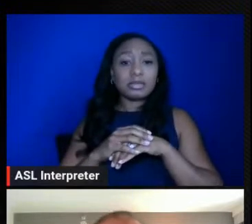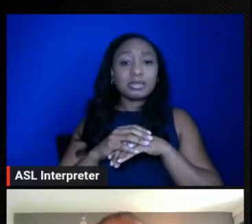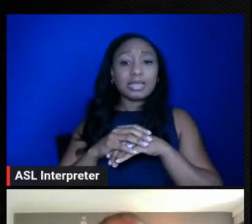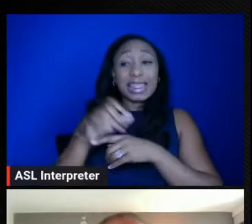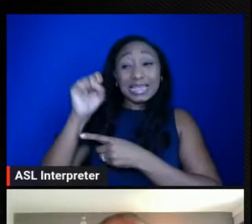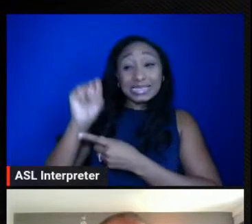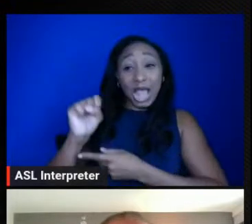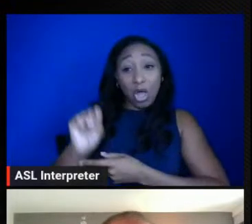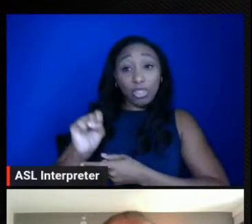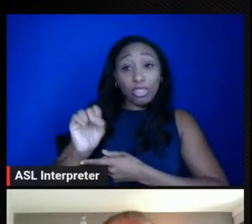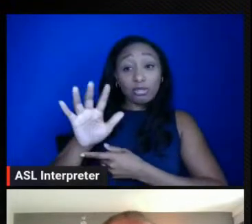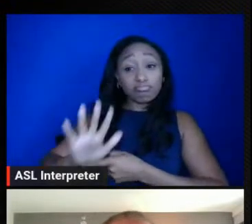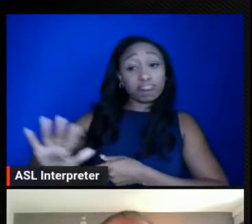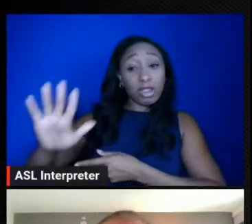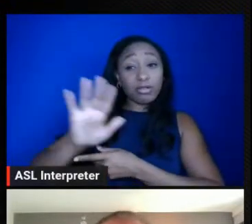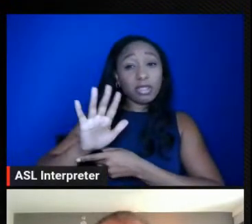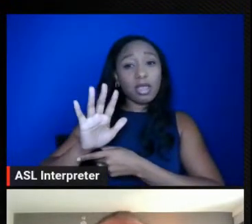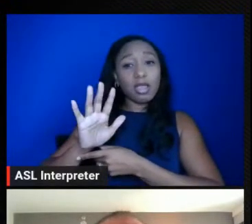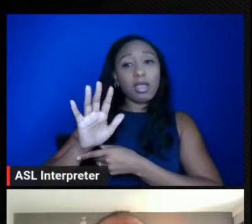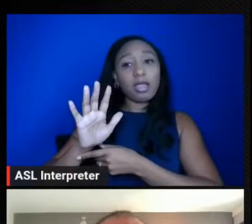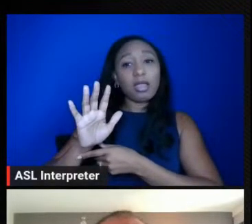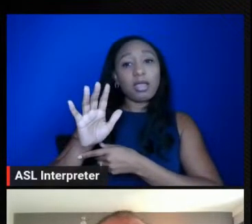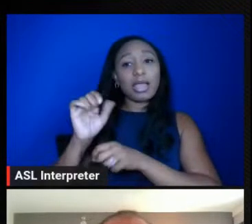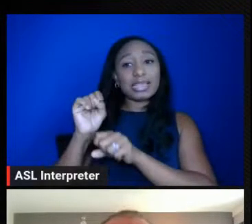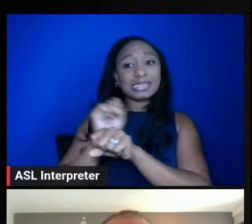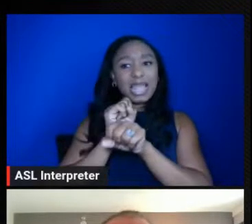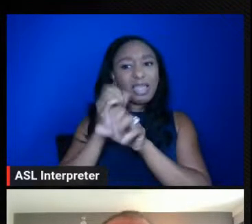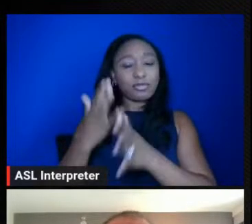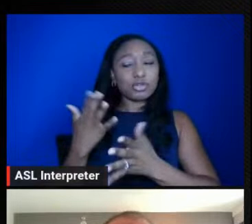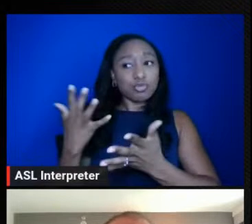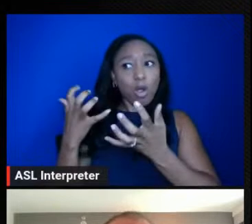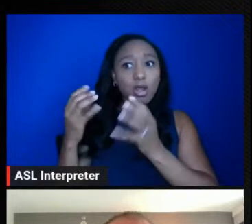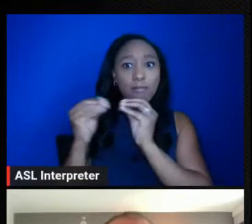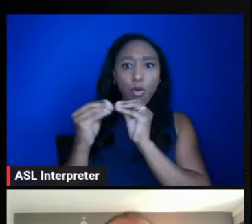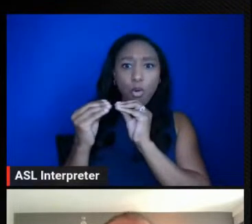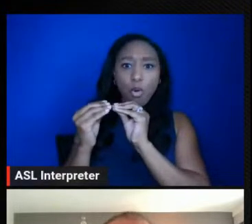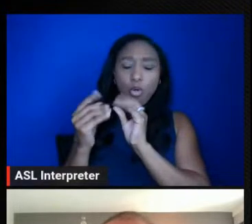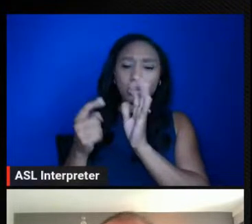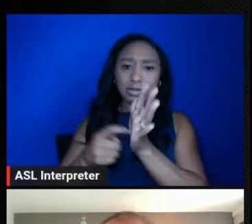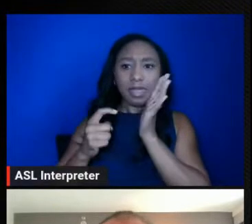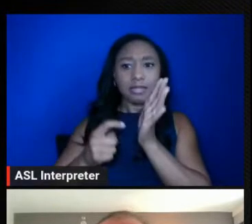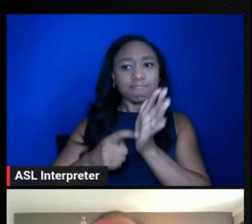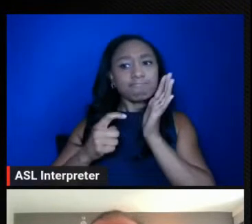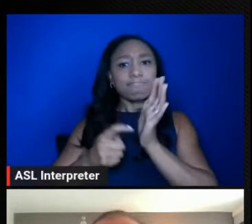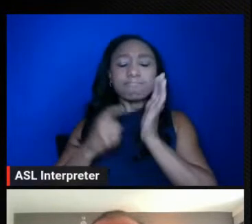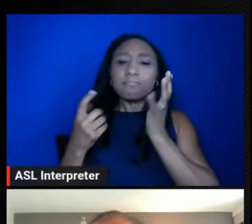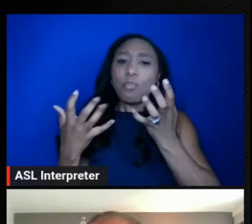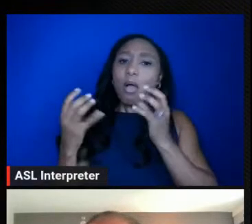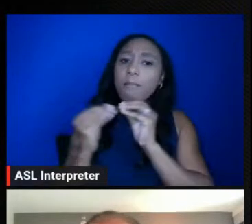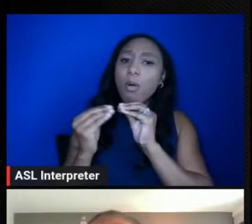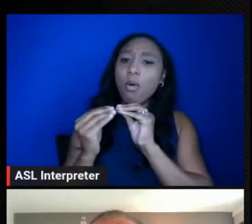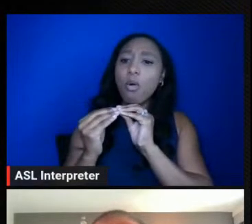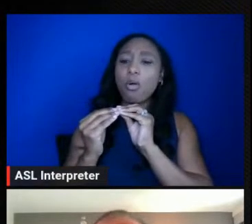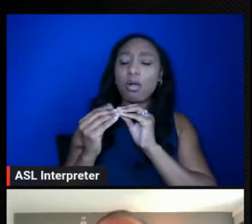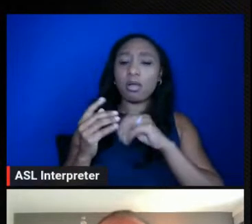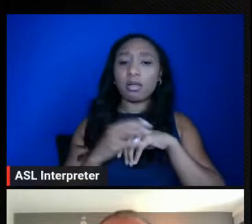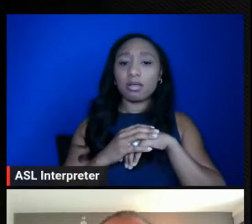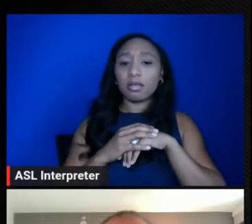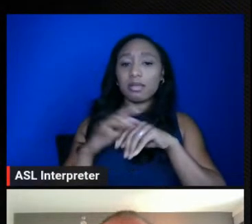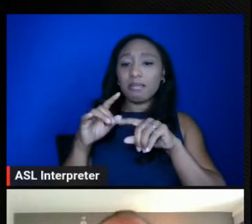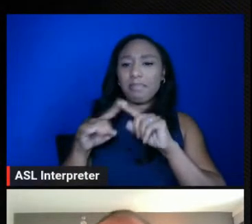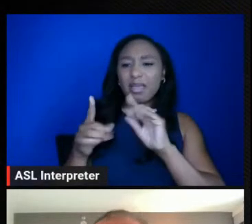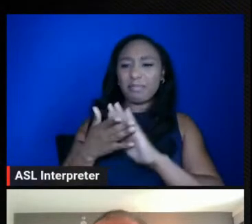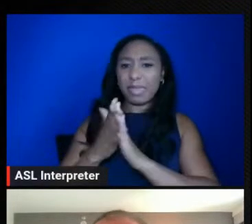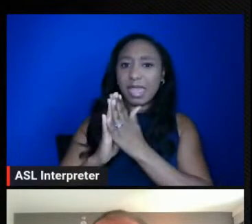than that. And the stronger their demand, the more tempting, the more profitable it